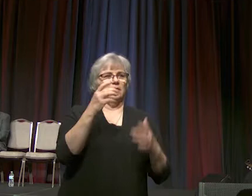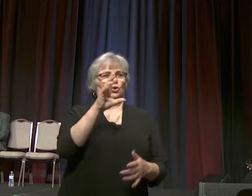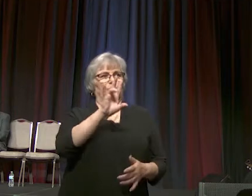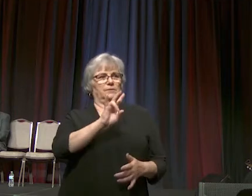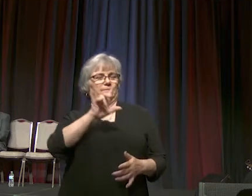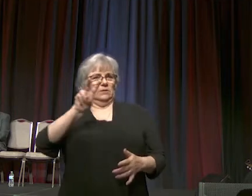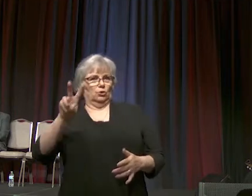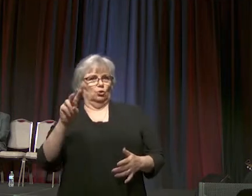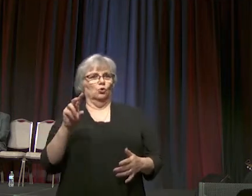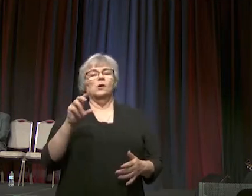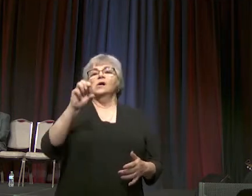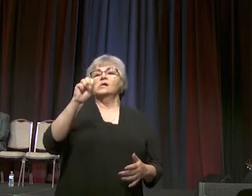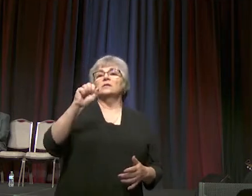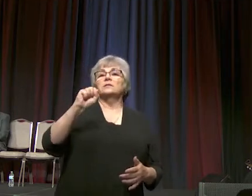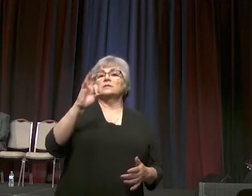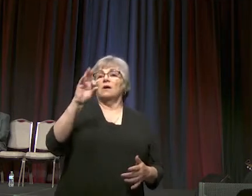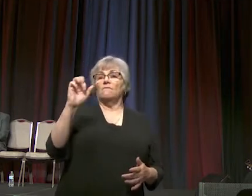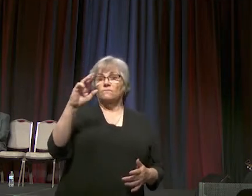Safari version